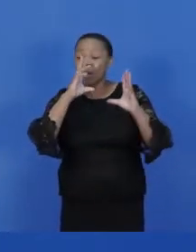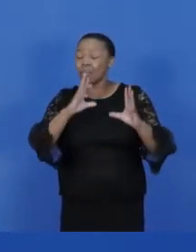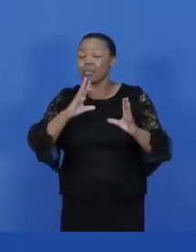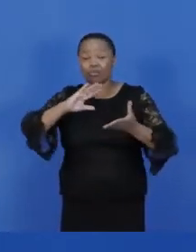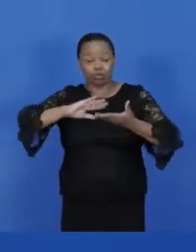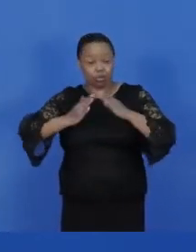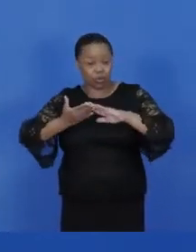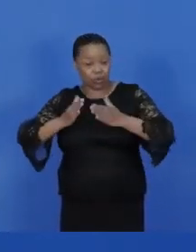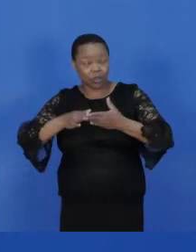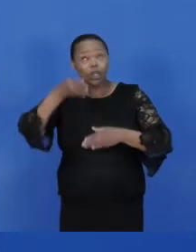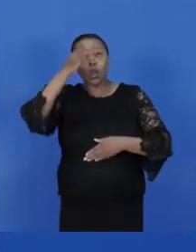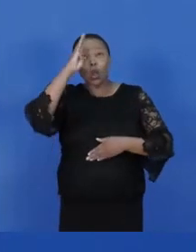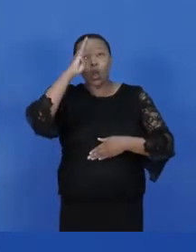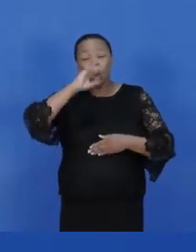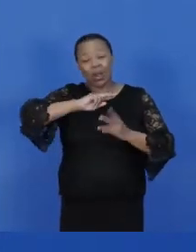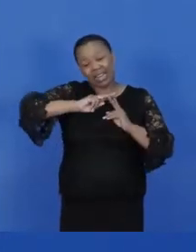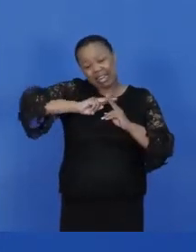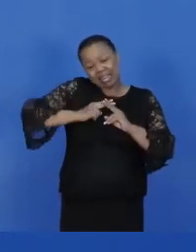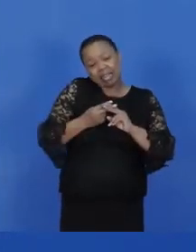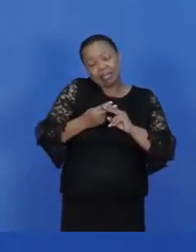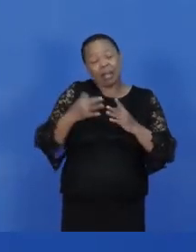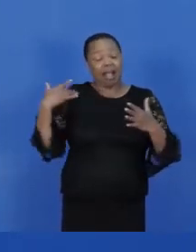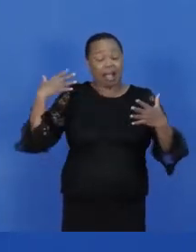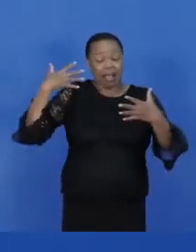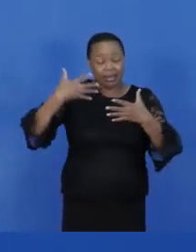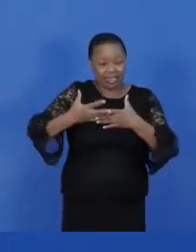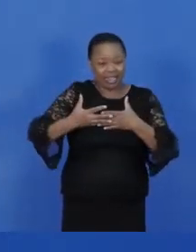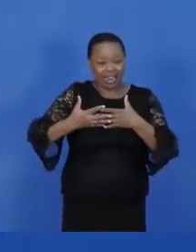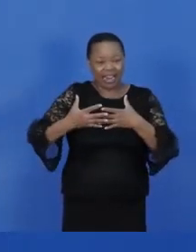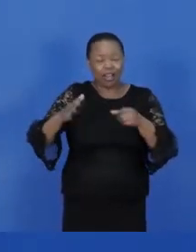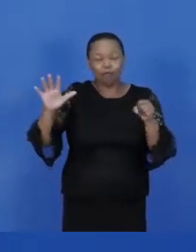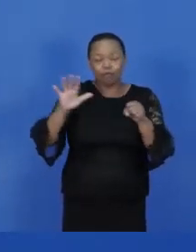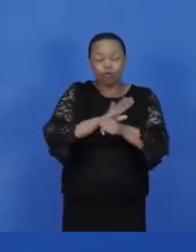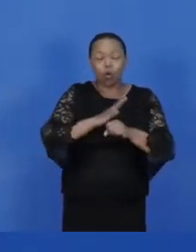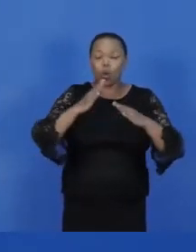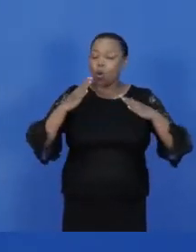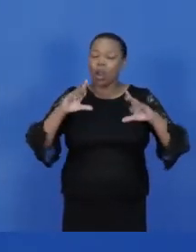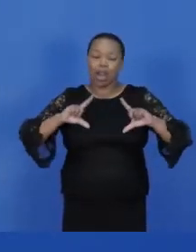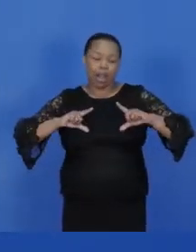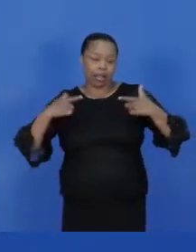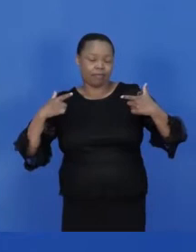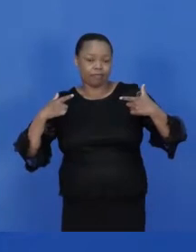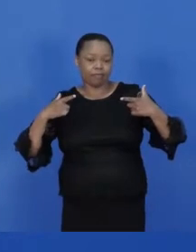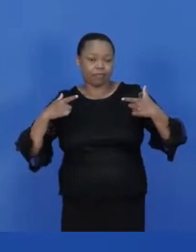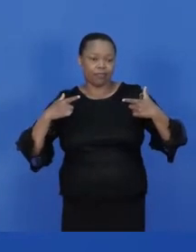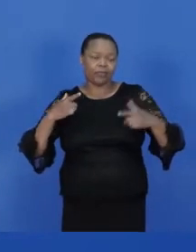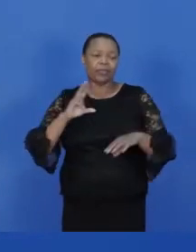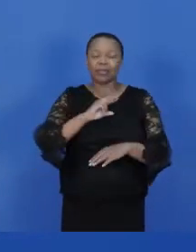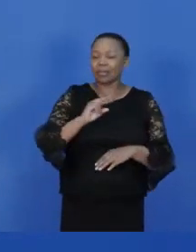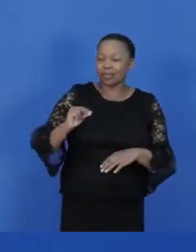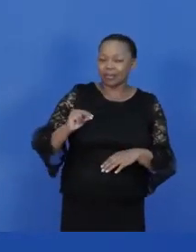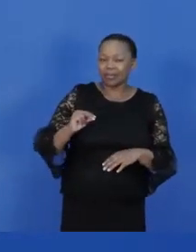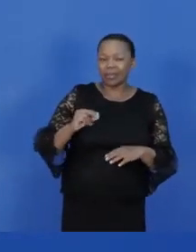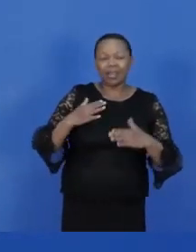community, so that God will preserve them, protect them until they fulfill their destiny. Yes, they've lived their lives. Some of them are quite elderly